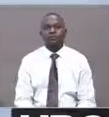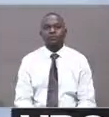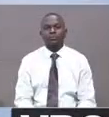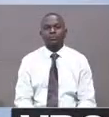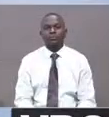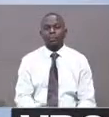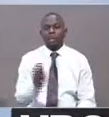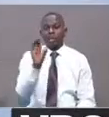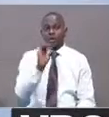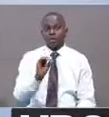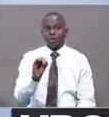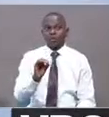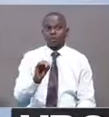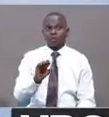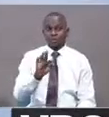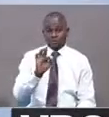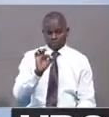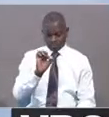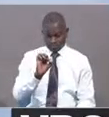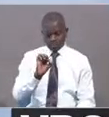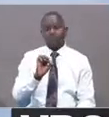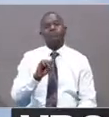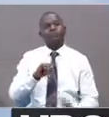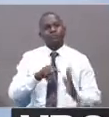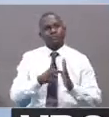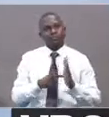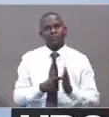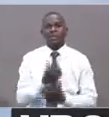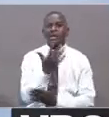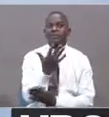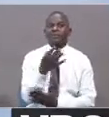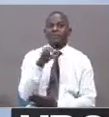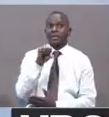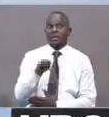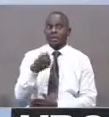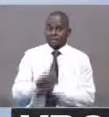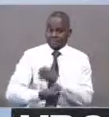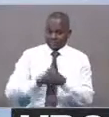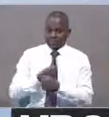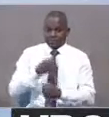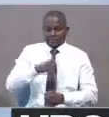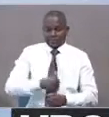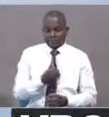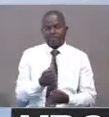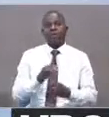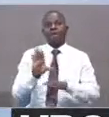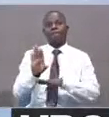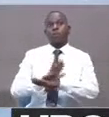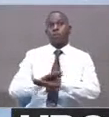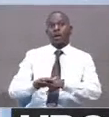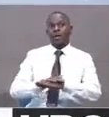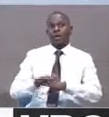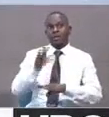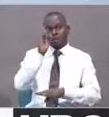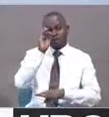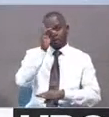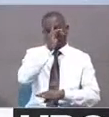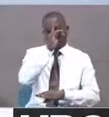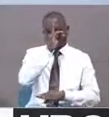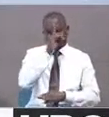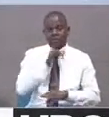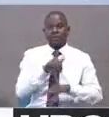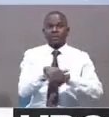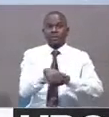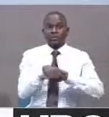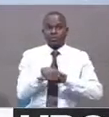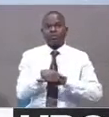On October the 8th, it will strictly be 59 years of self-rule for Buganda Kingdom from the whims of the British